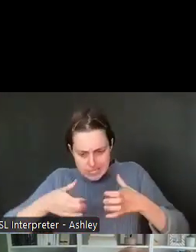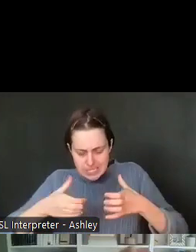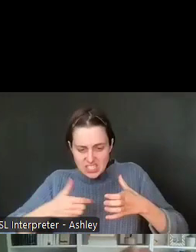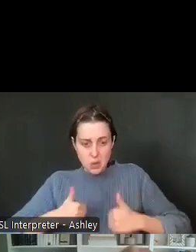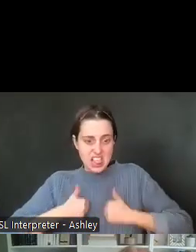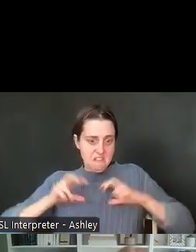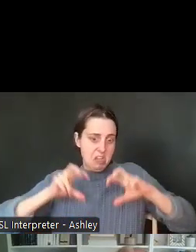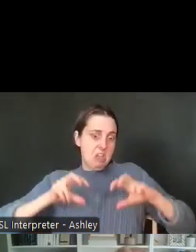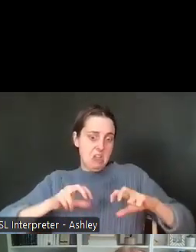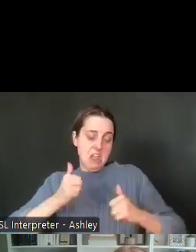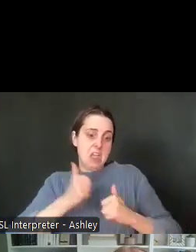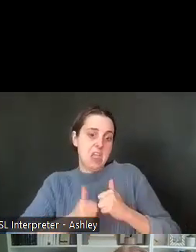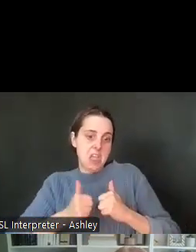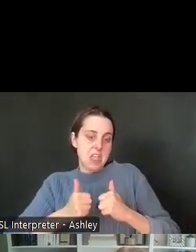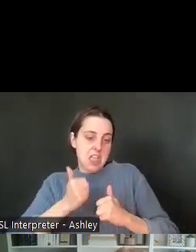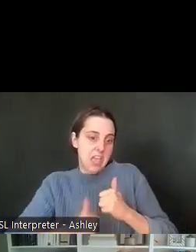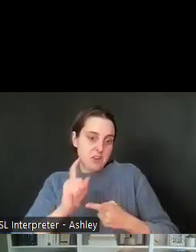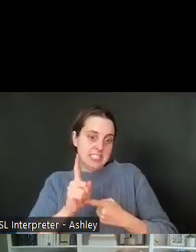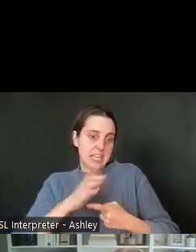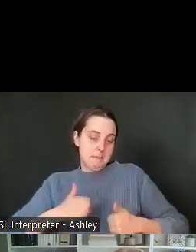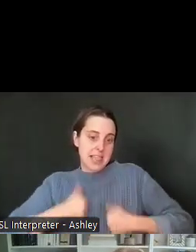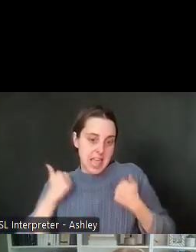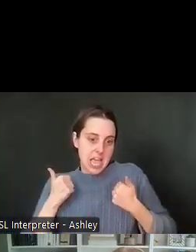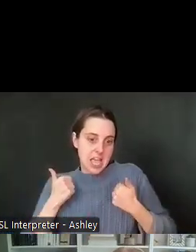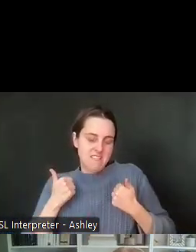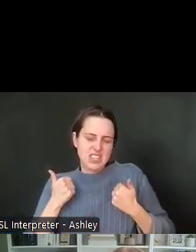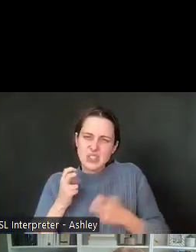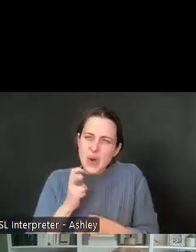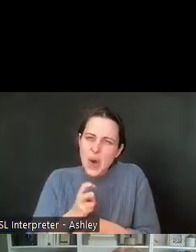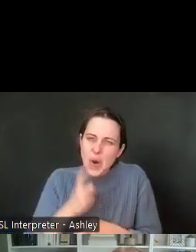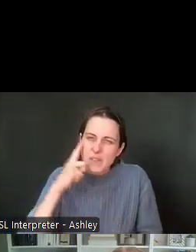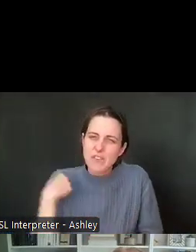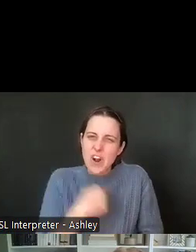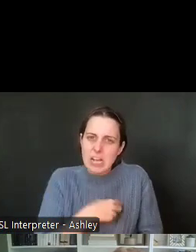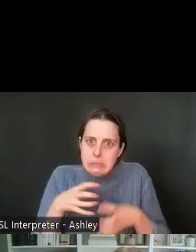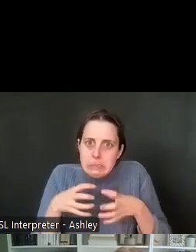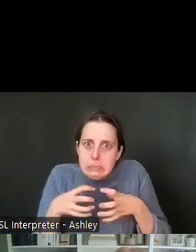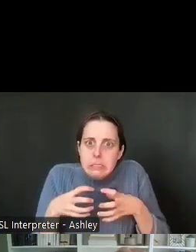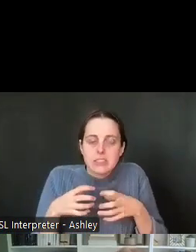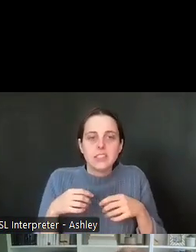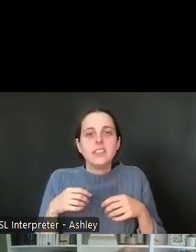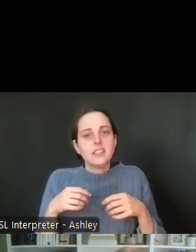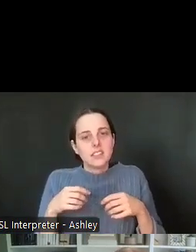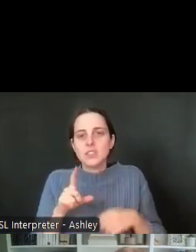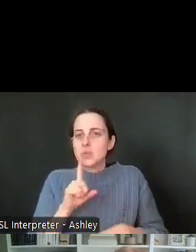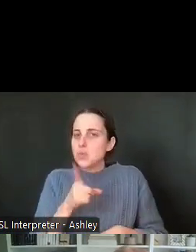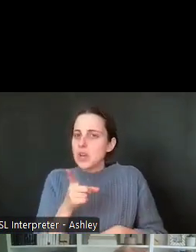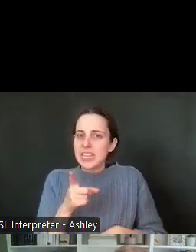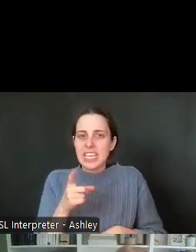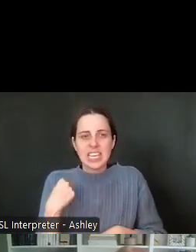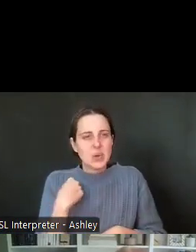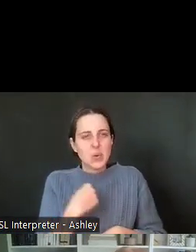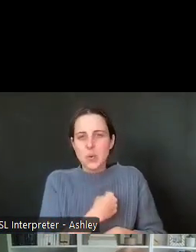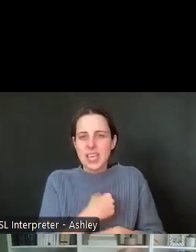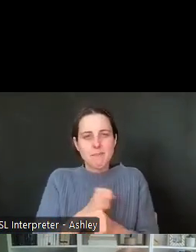of my life, that we almost make it harder for ourselves. We make the desired state so convoluted